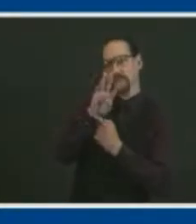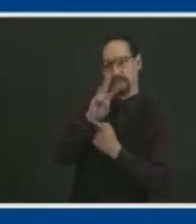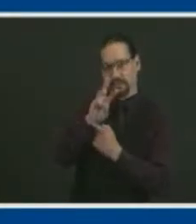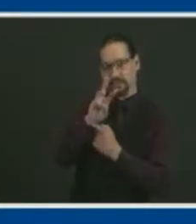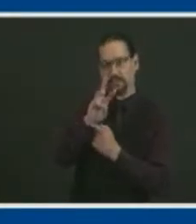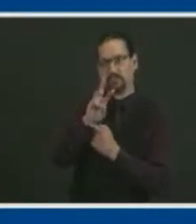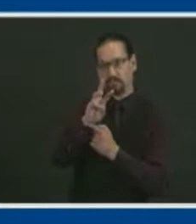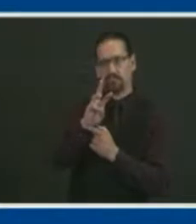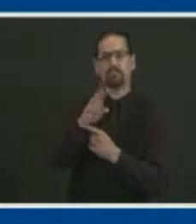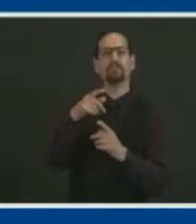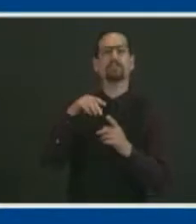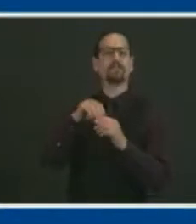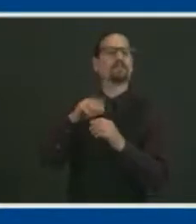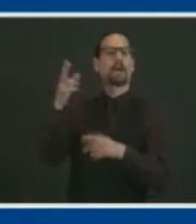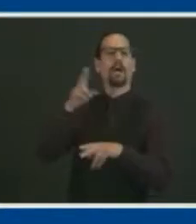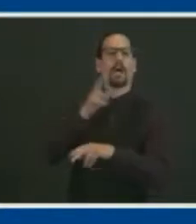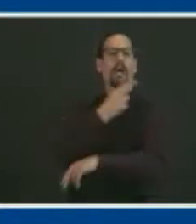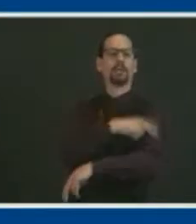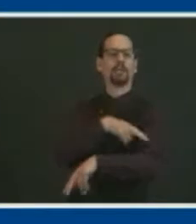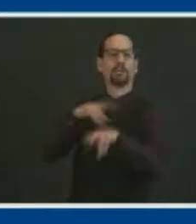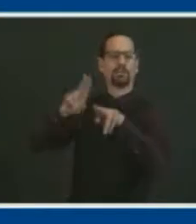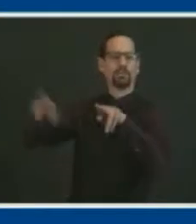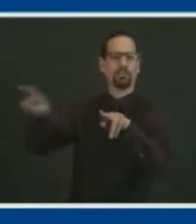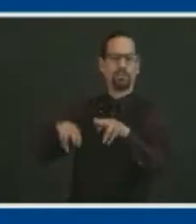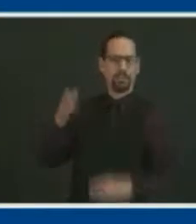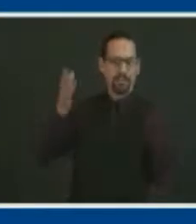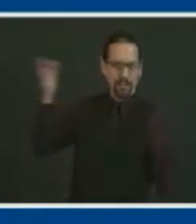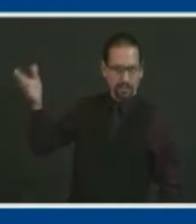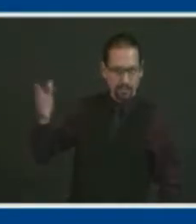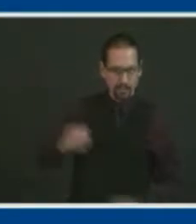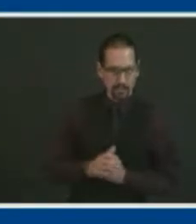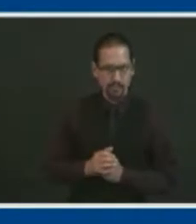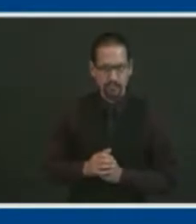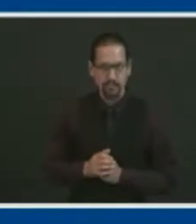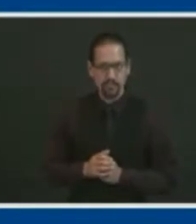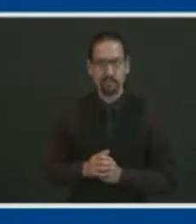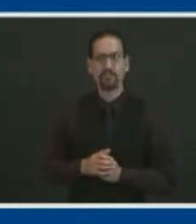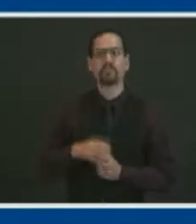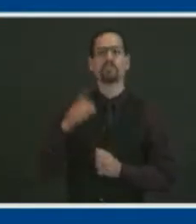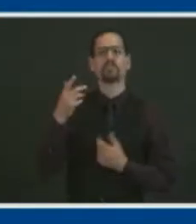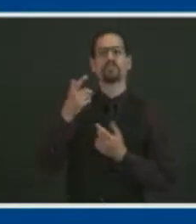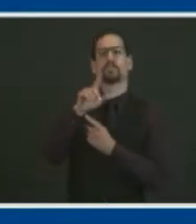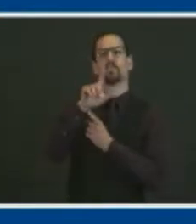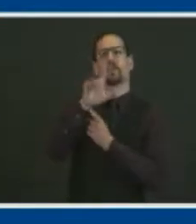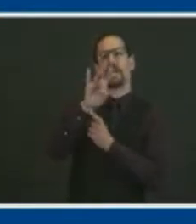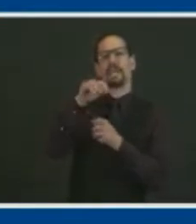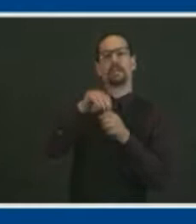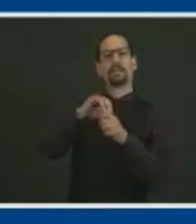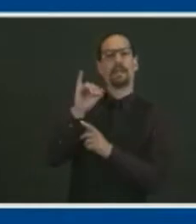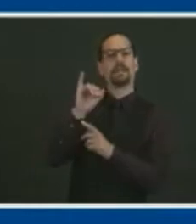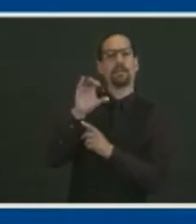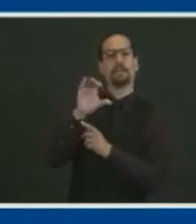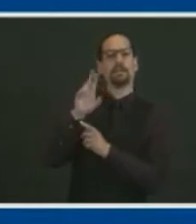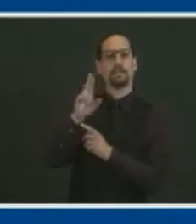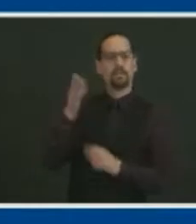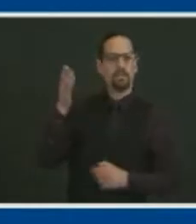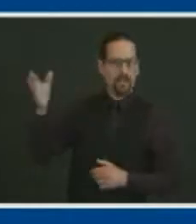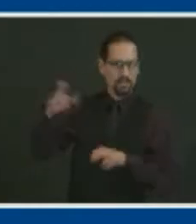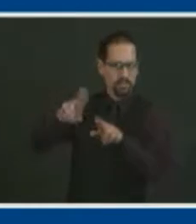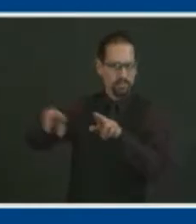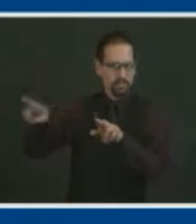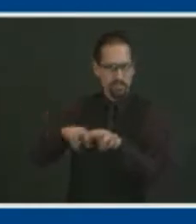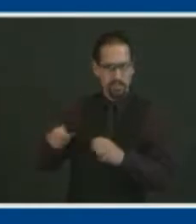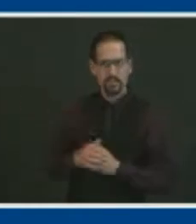the hospital. Of these 146 people, 28 are in the intensive care unit and